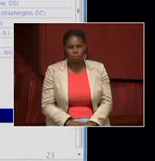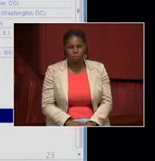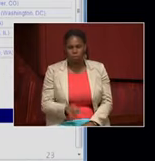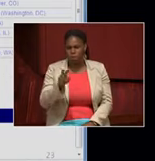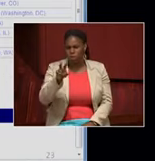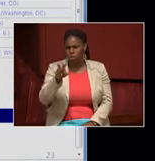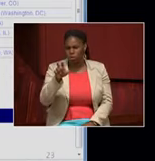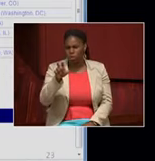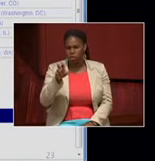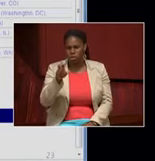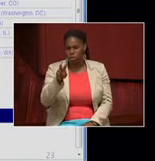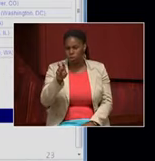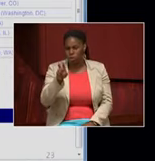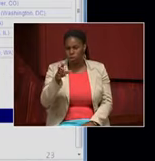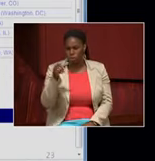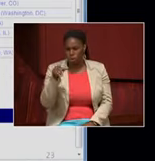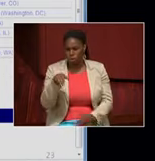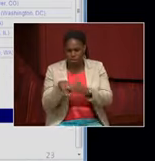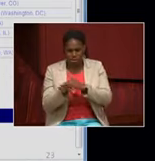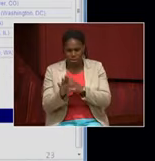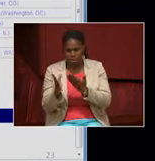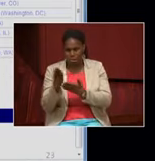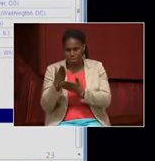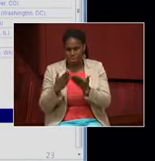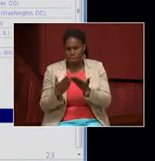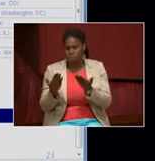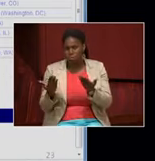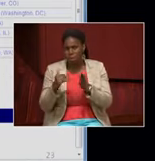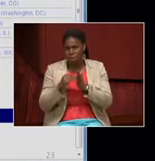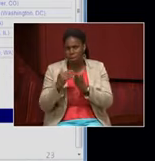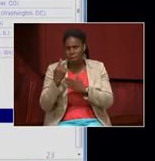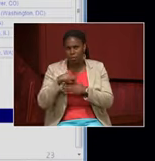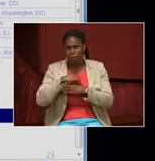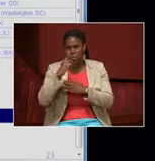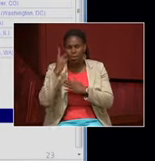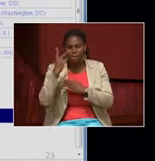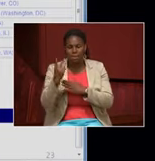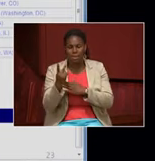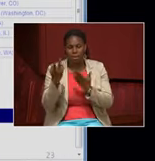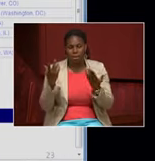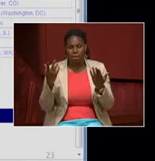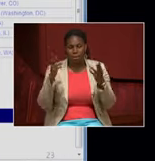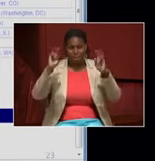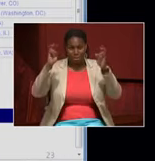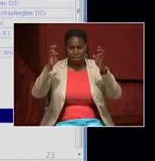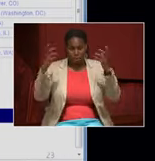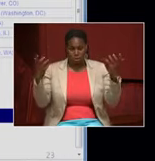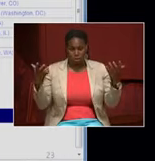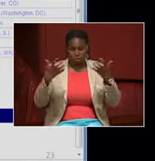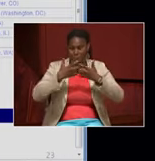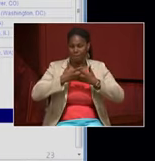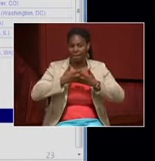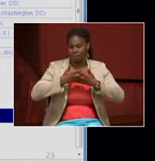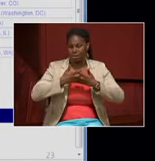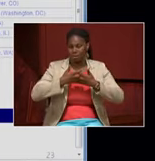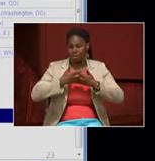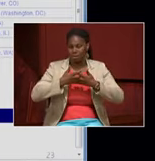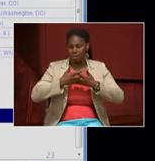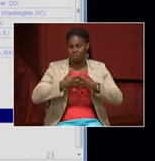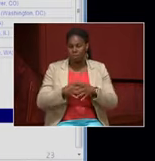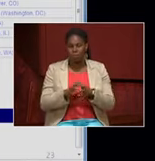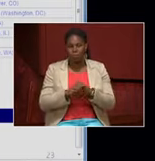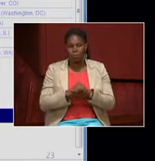200 rolls in this section. Again, we see that the title matches what we were just looking at on the hit before,